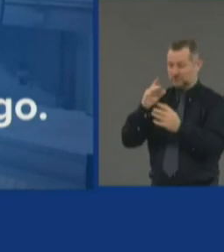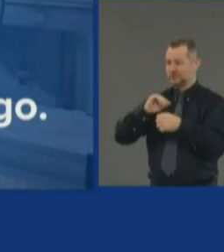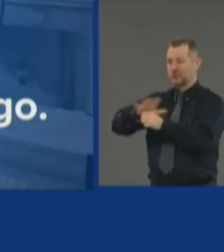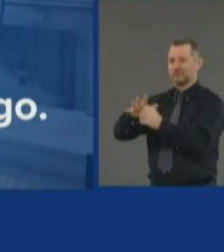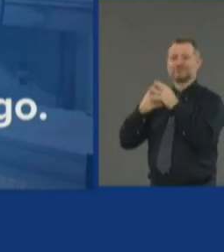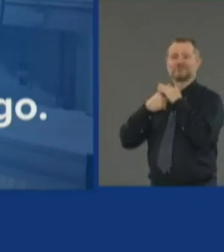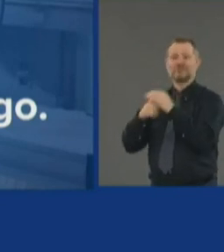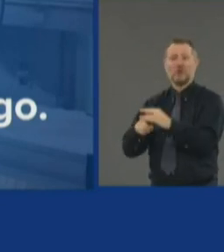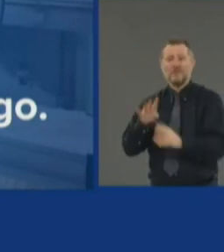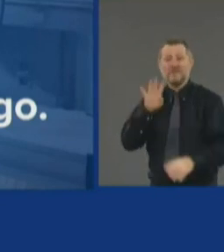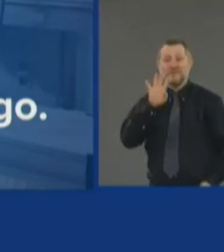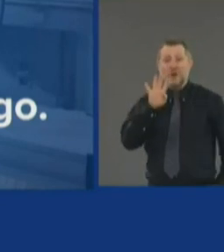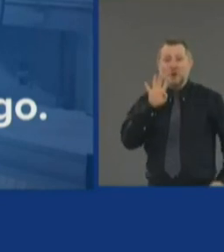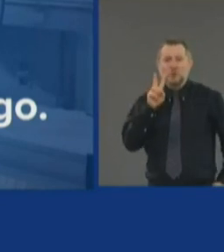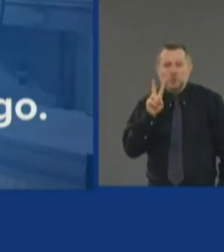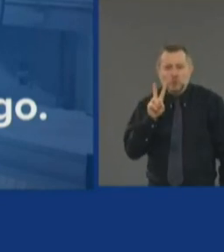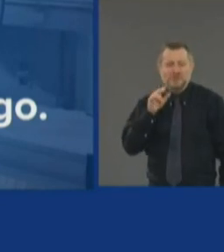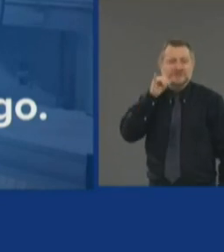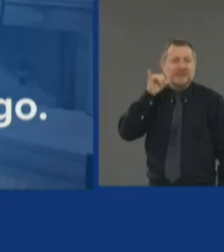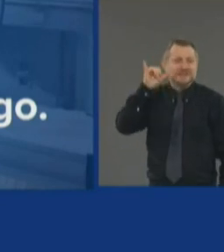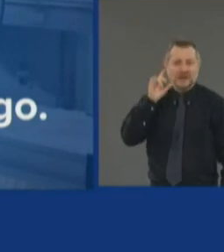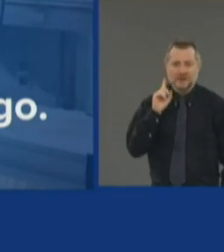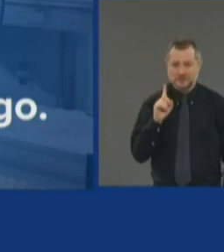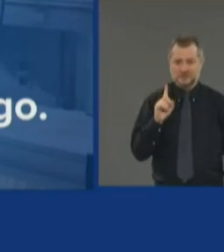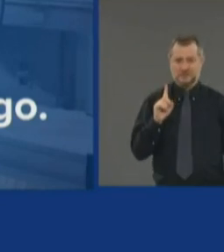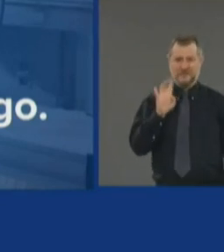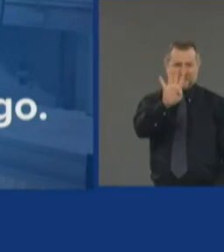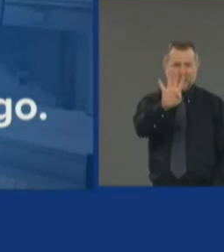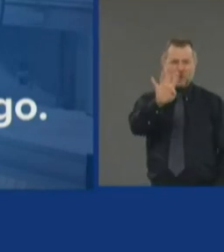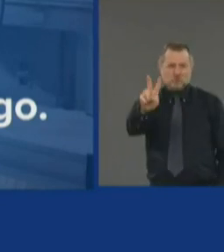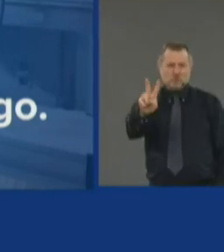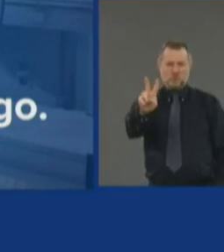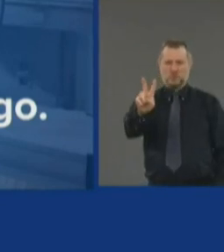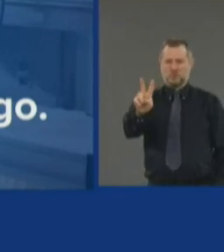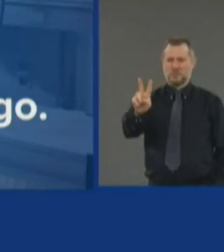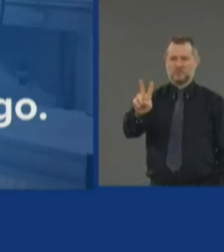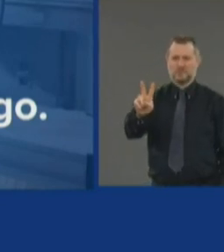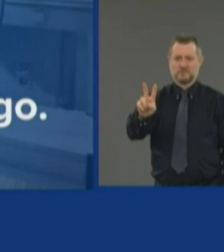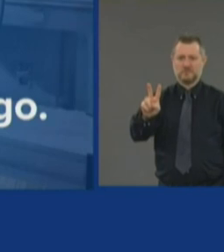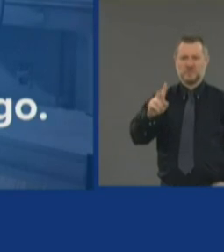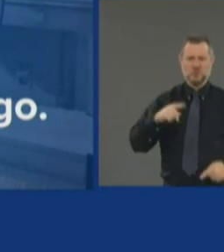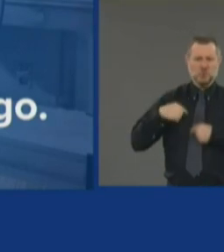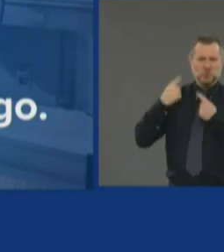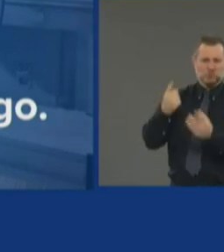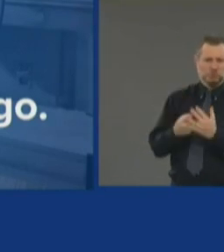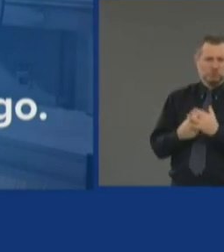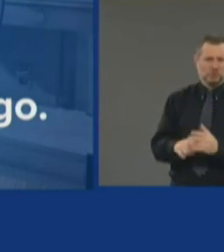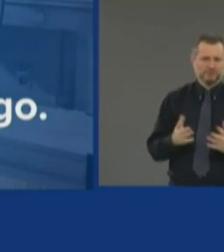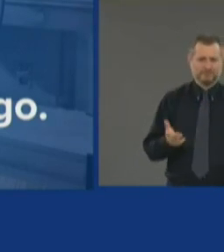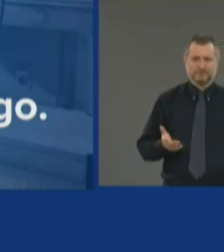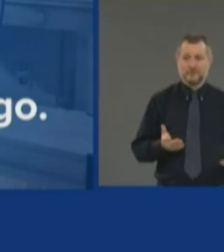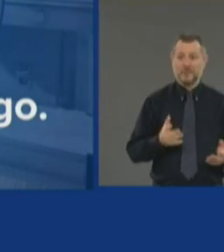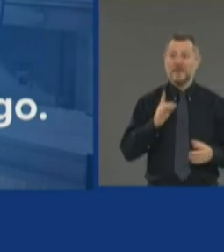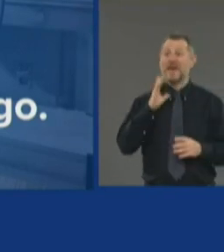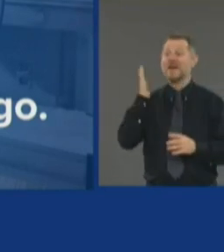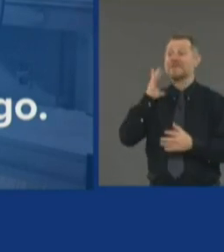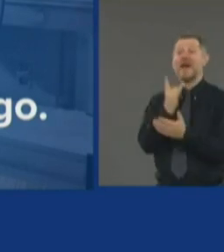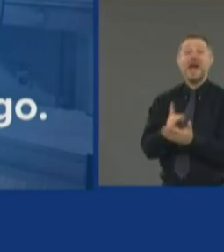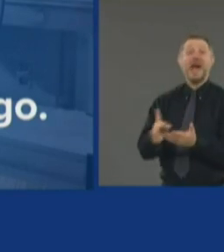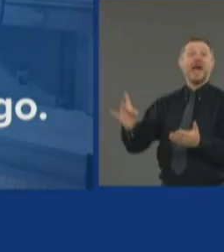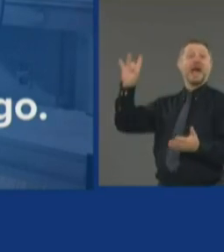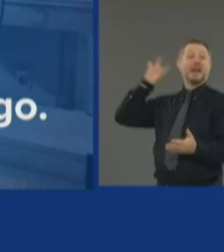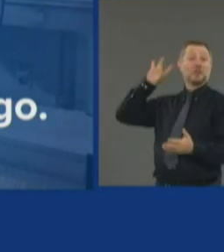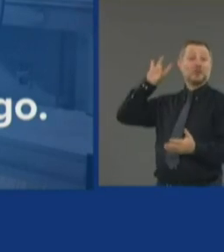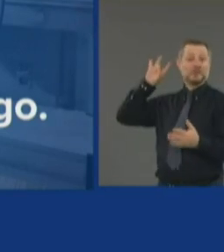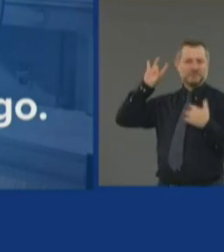42 deaths, the lowest number since we started. 8 weeks ago, we had